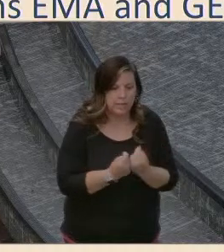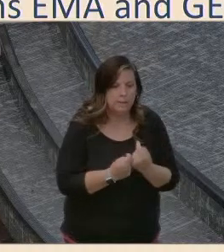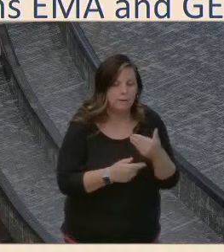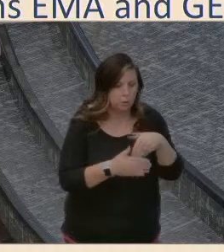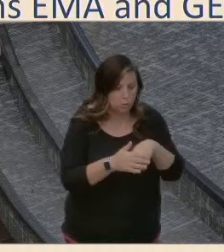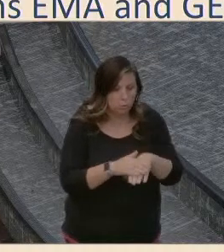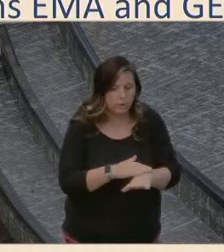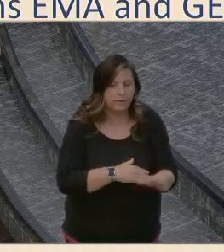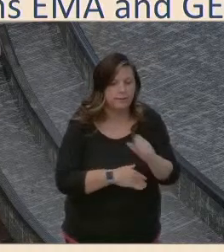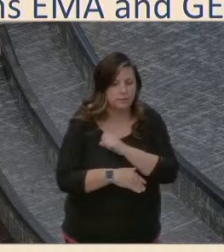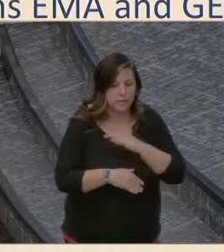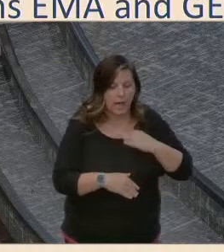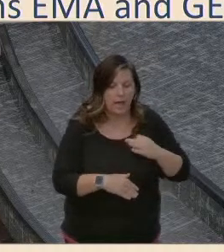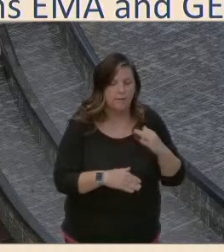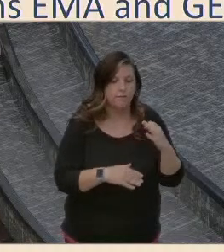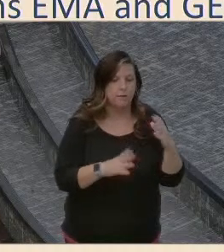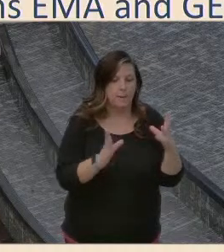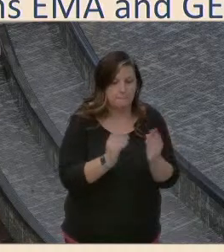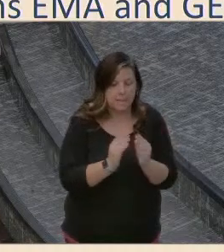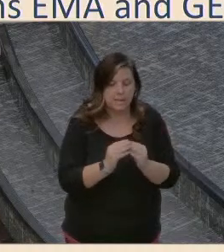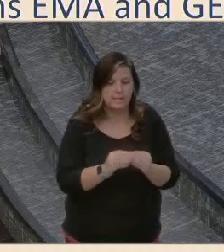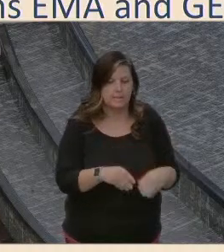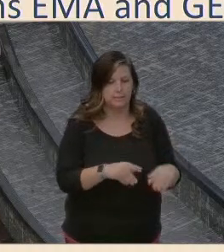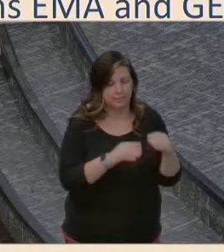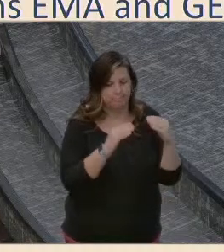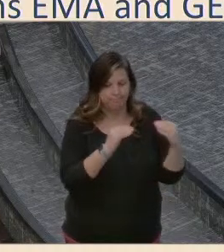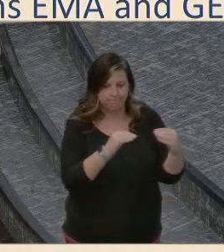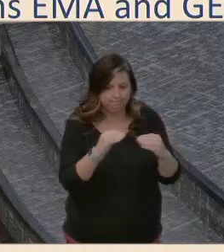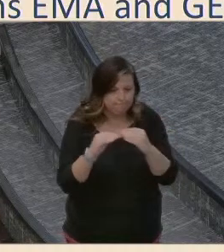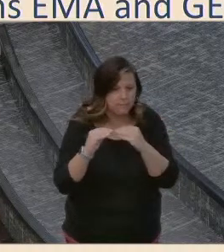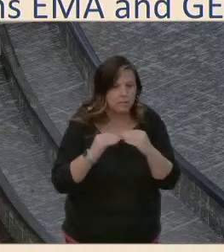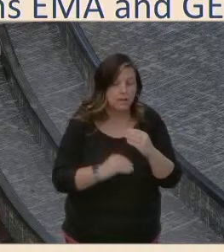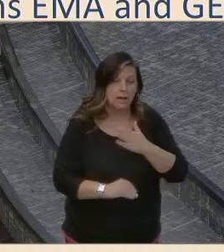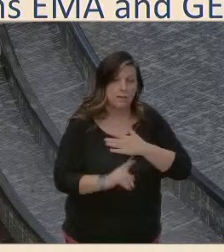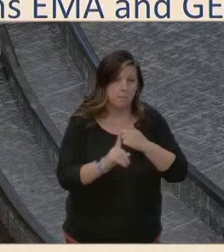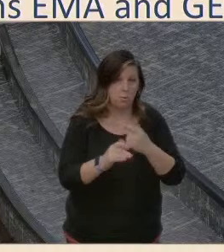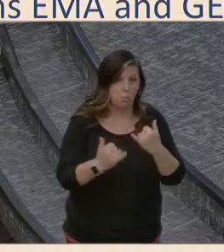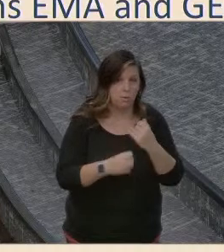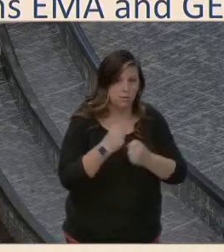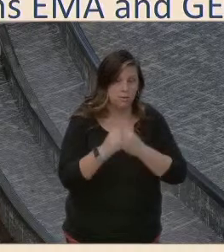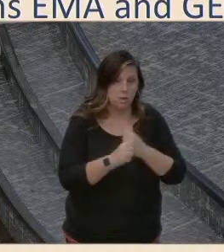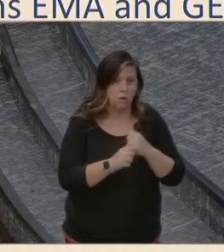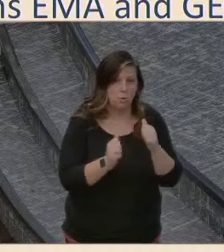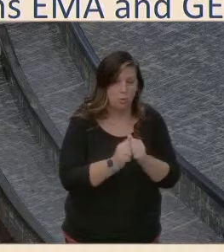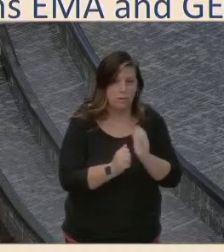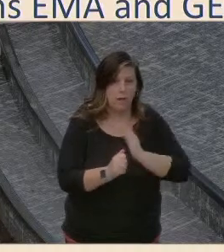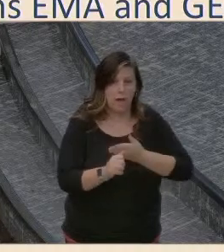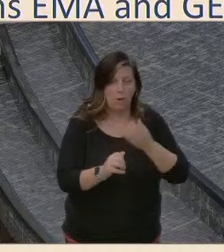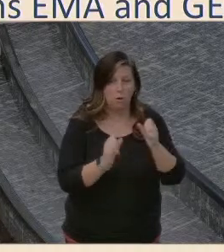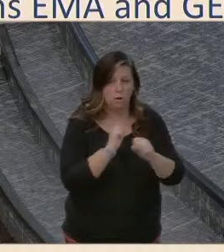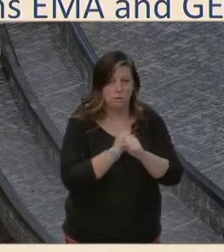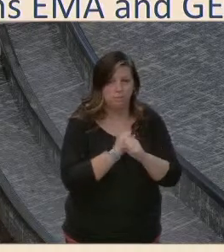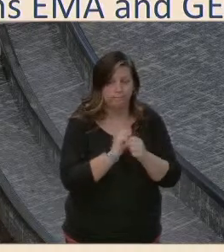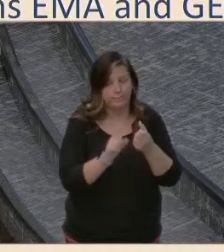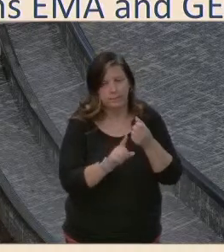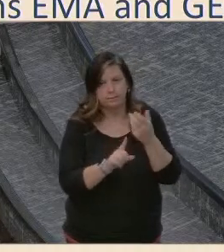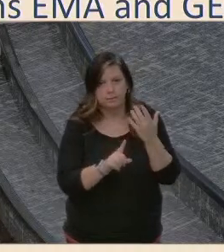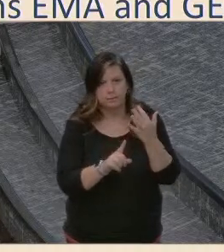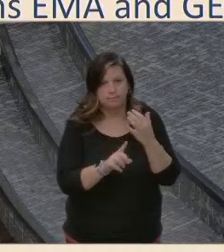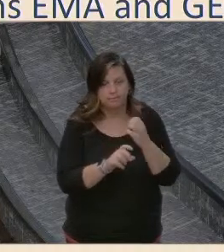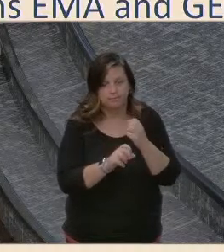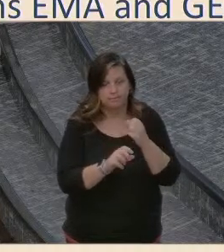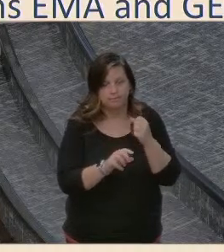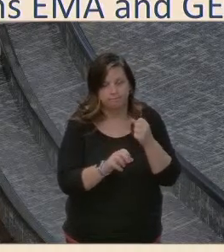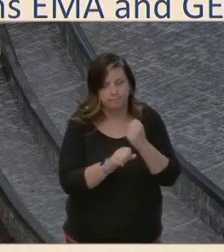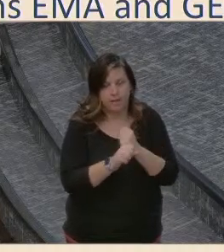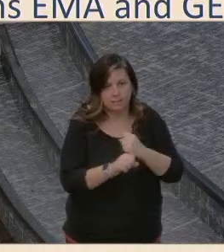trainings. And then my goal this year with the expanded drill schedule is to be sure that I attend